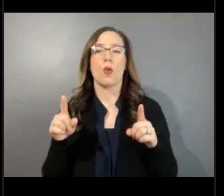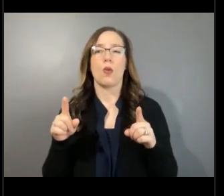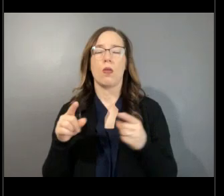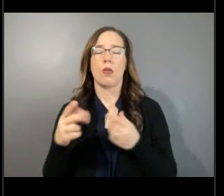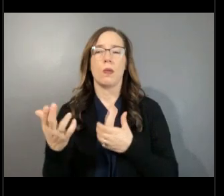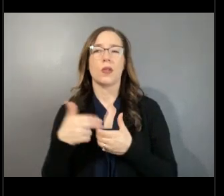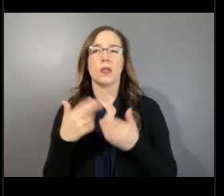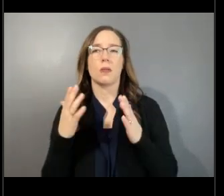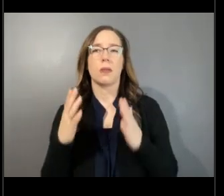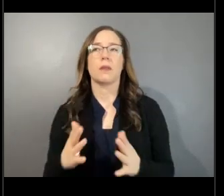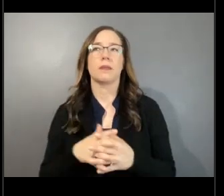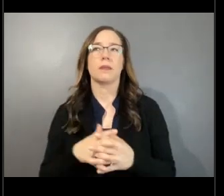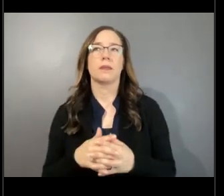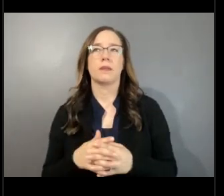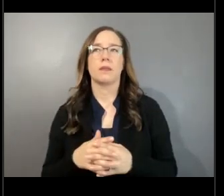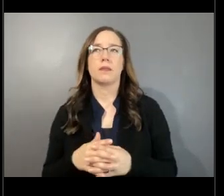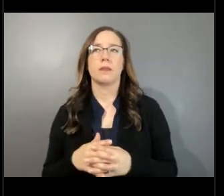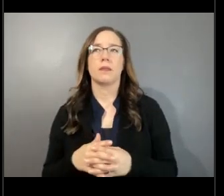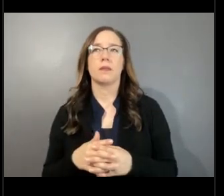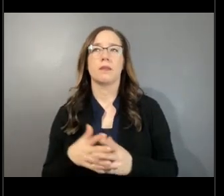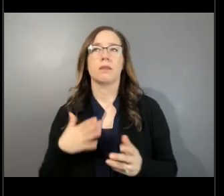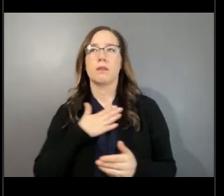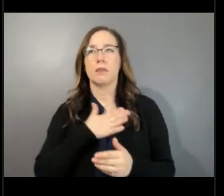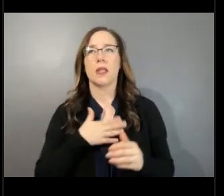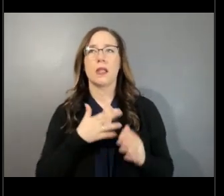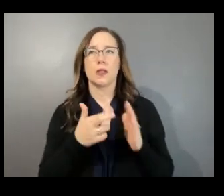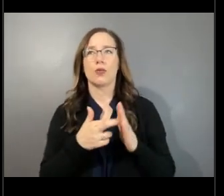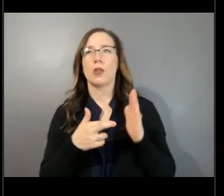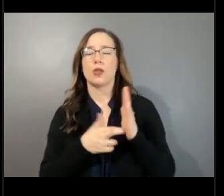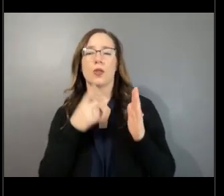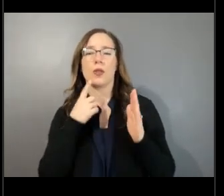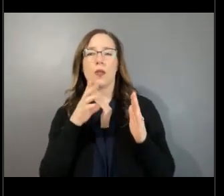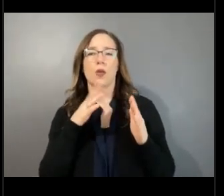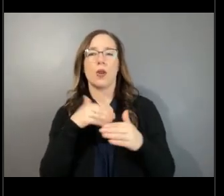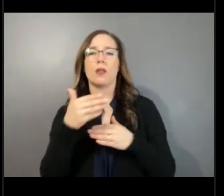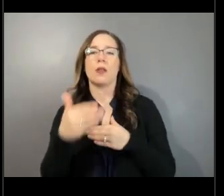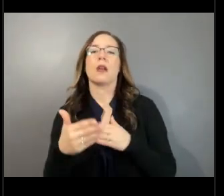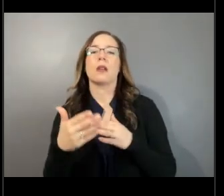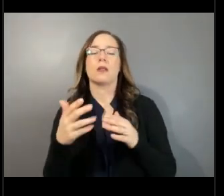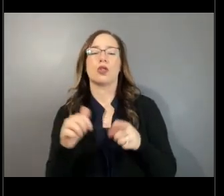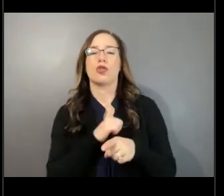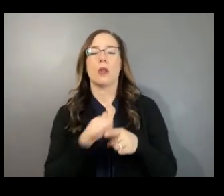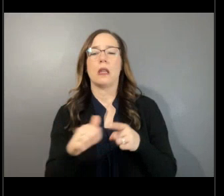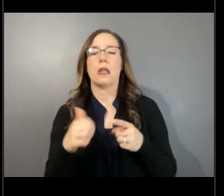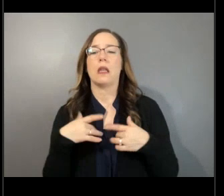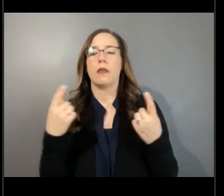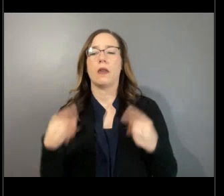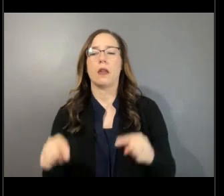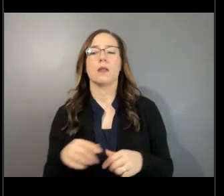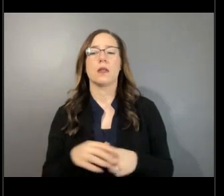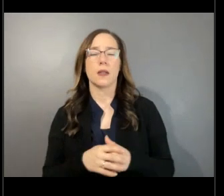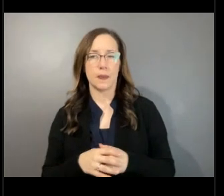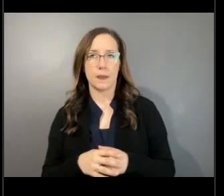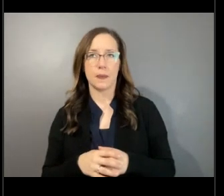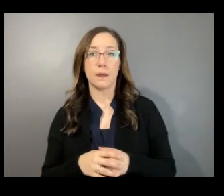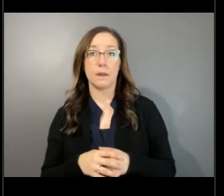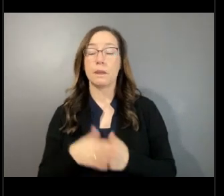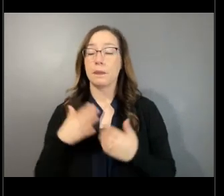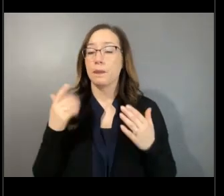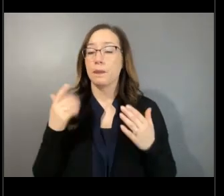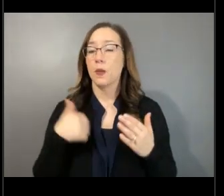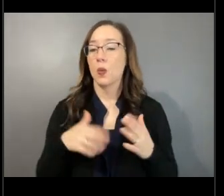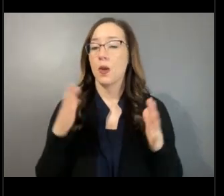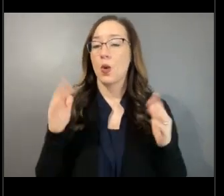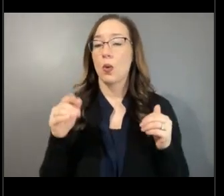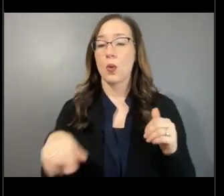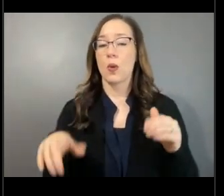participants. Please register for our next training event. We hope you have